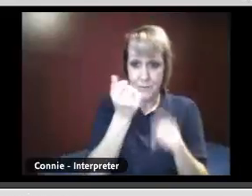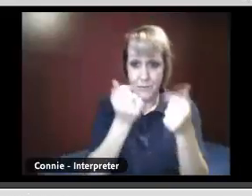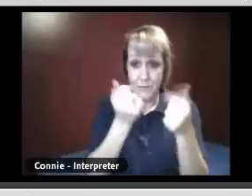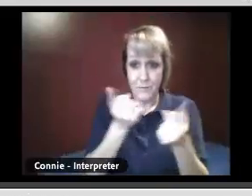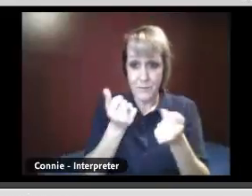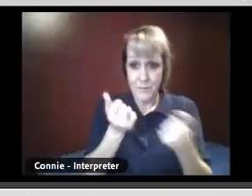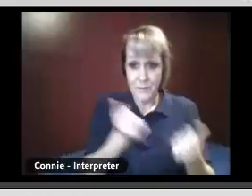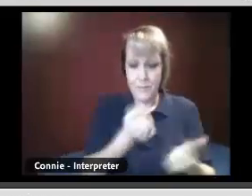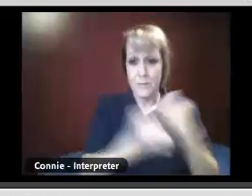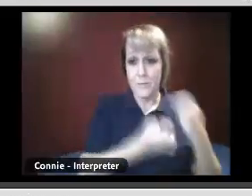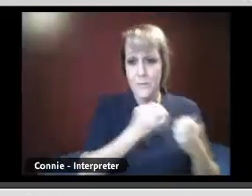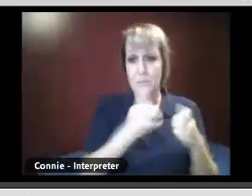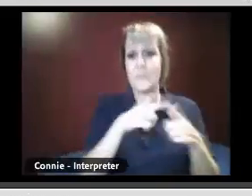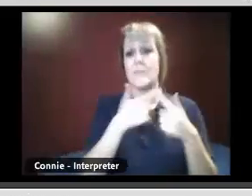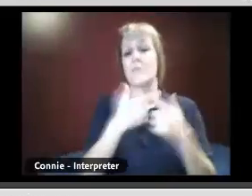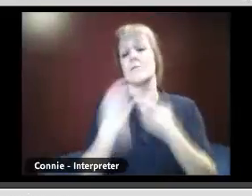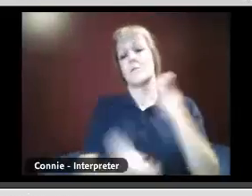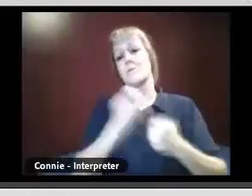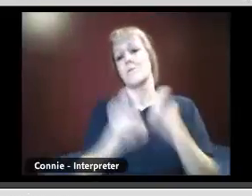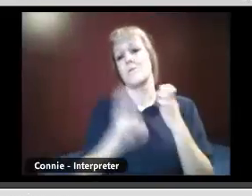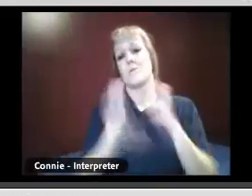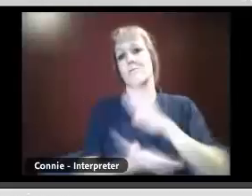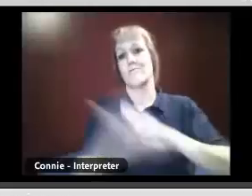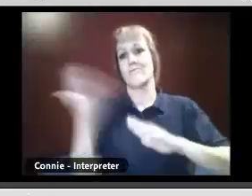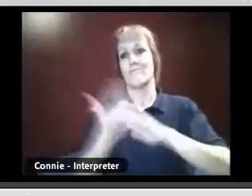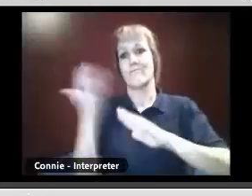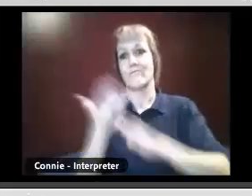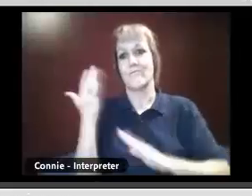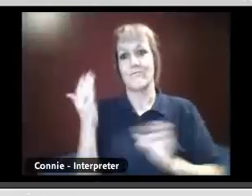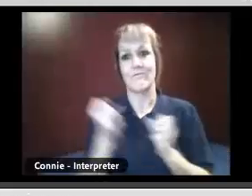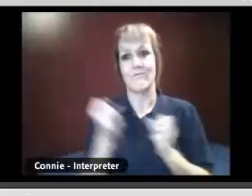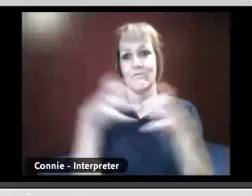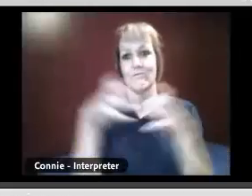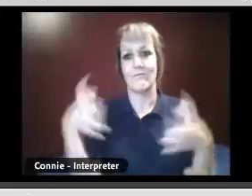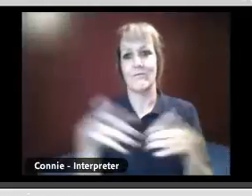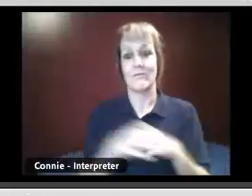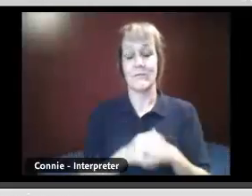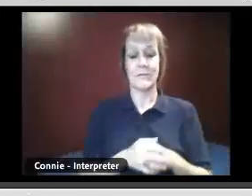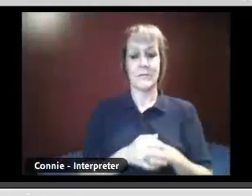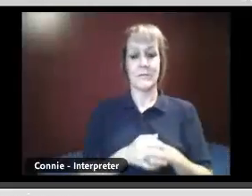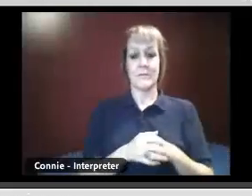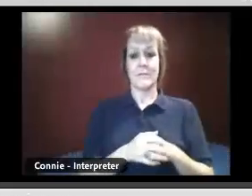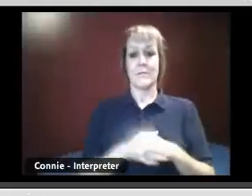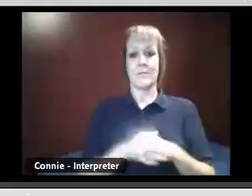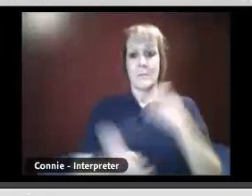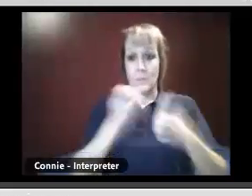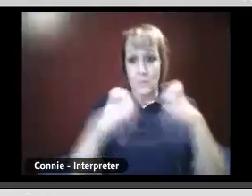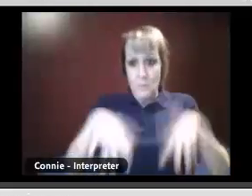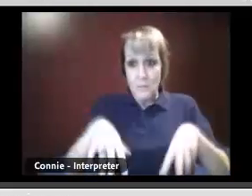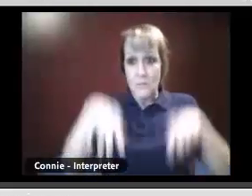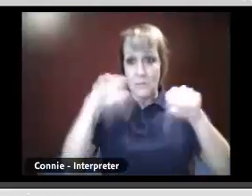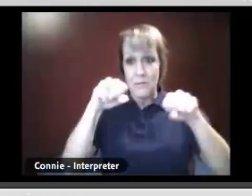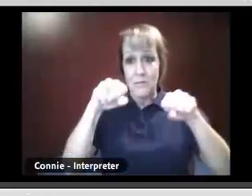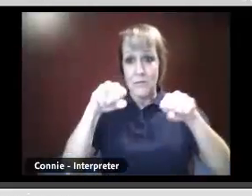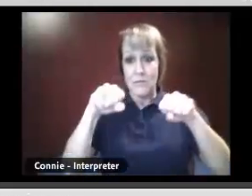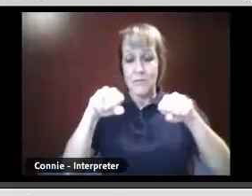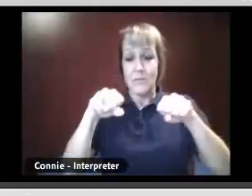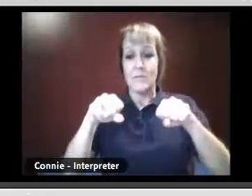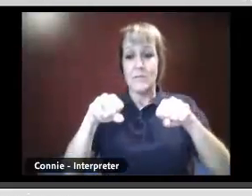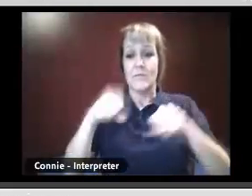right, well then emotion runs rampant. And as it runs rampant, it floods our